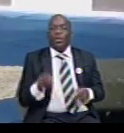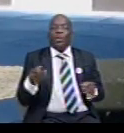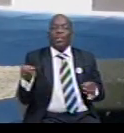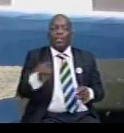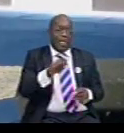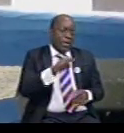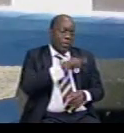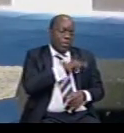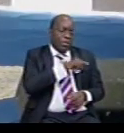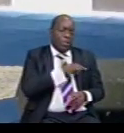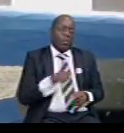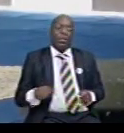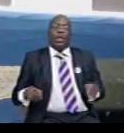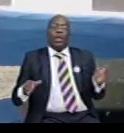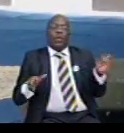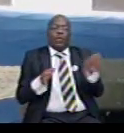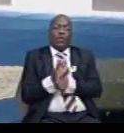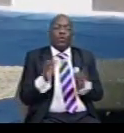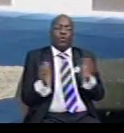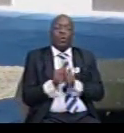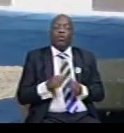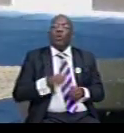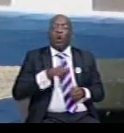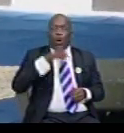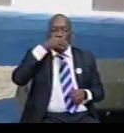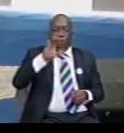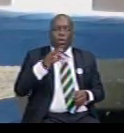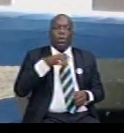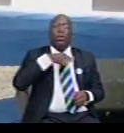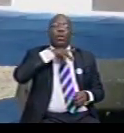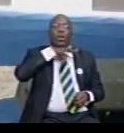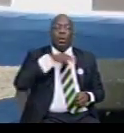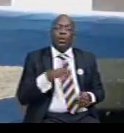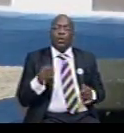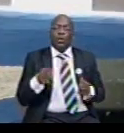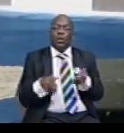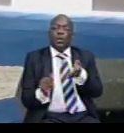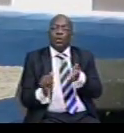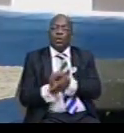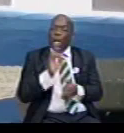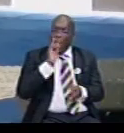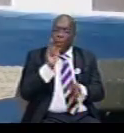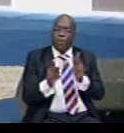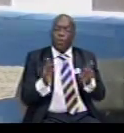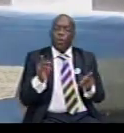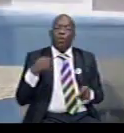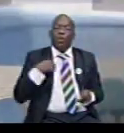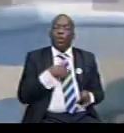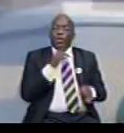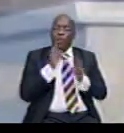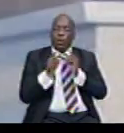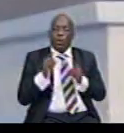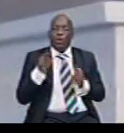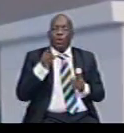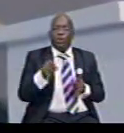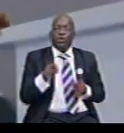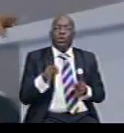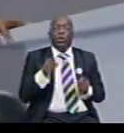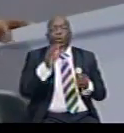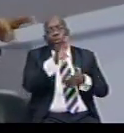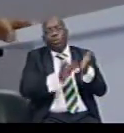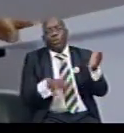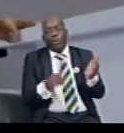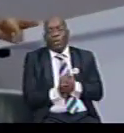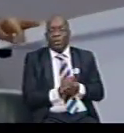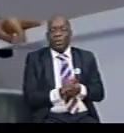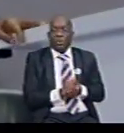iron. And those are the kinds of people we're talking to today. And you preach the word, they shake that off. It touches their conscience.